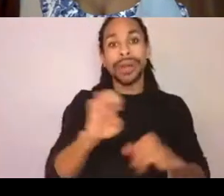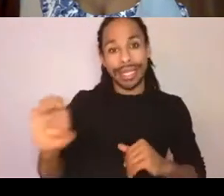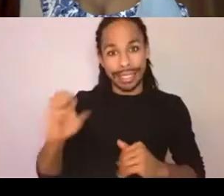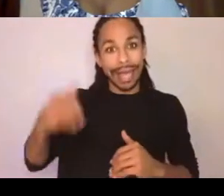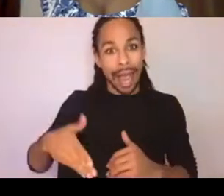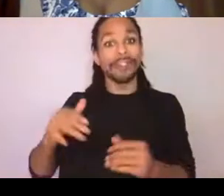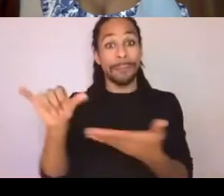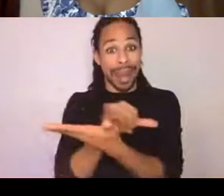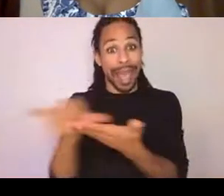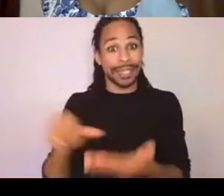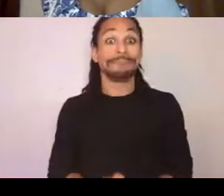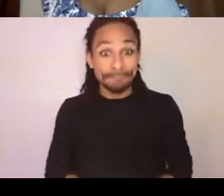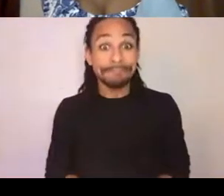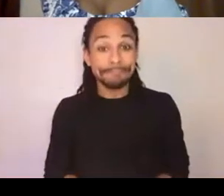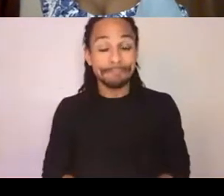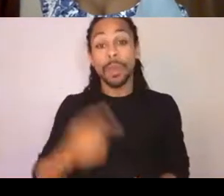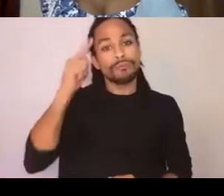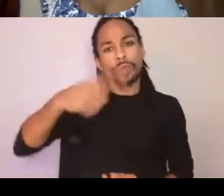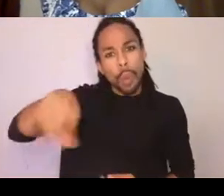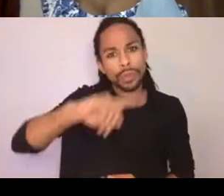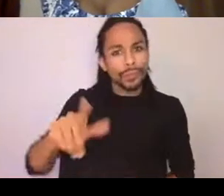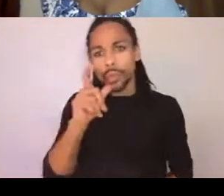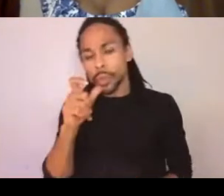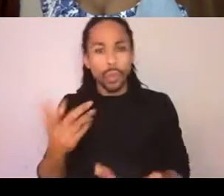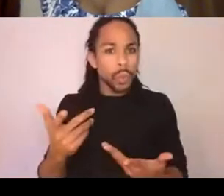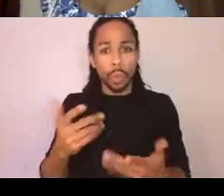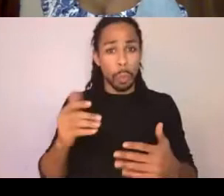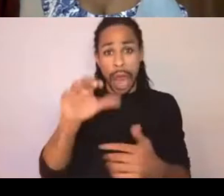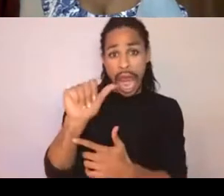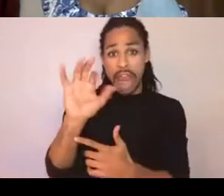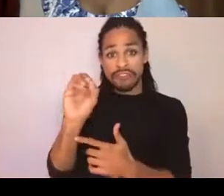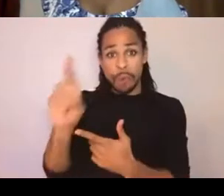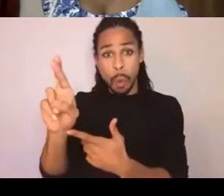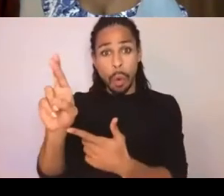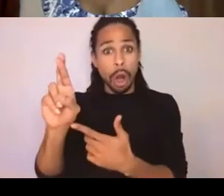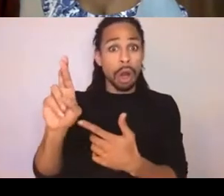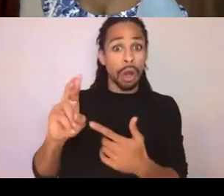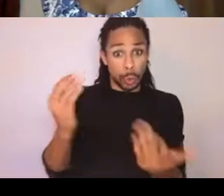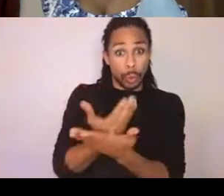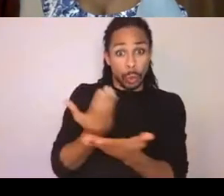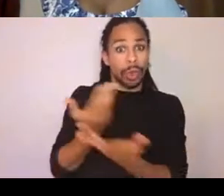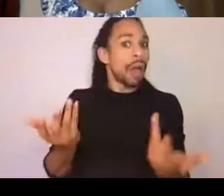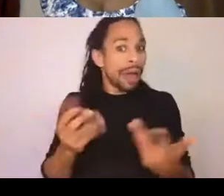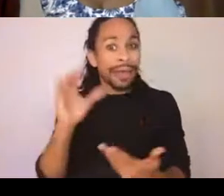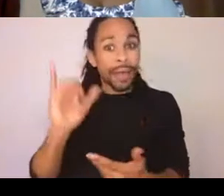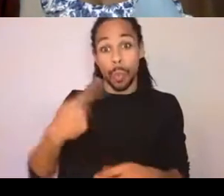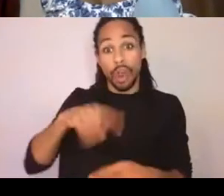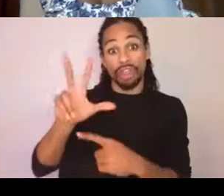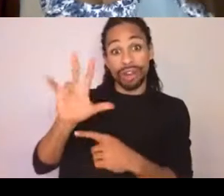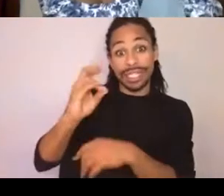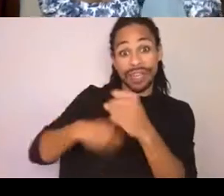For those of you who are not familiar with A4, we are a 37-year-old nonprofit service